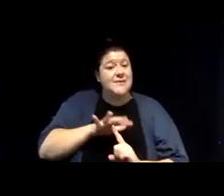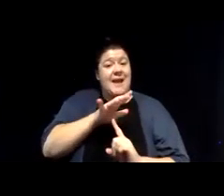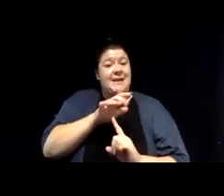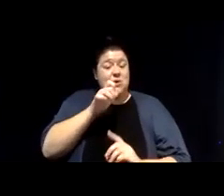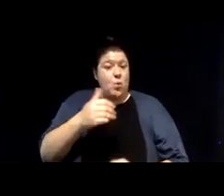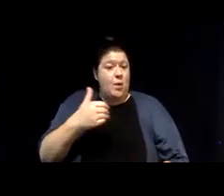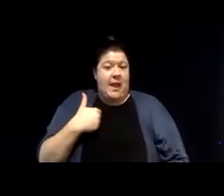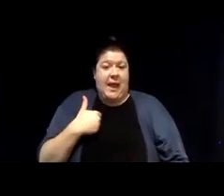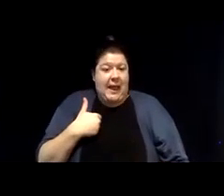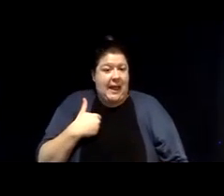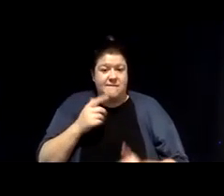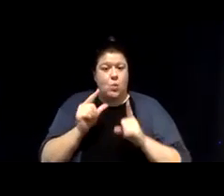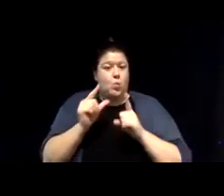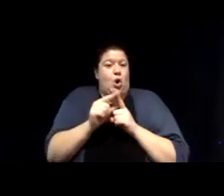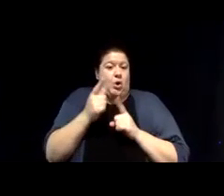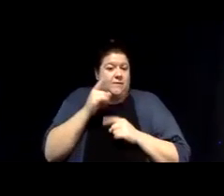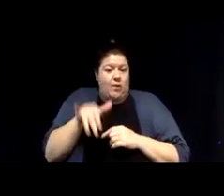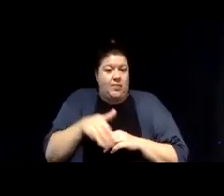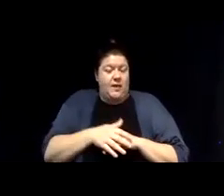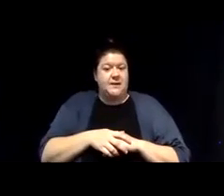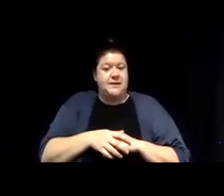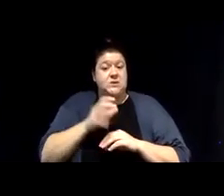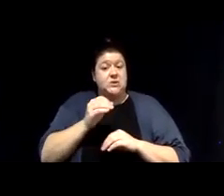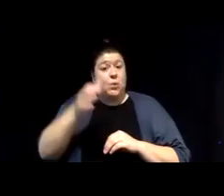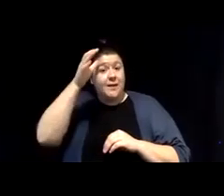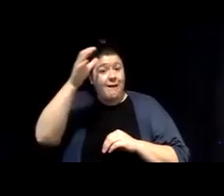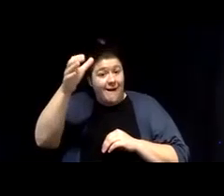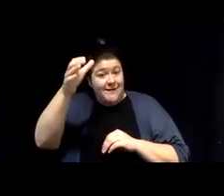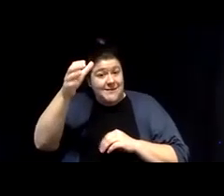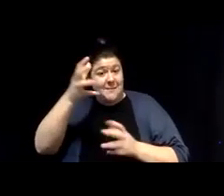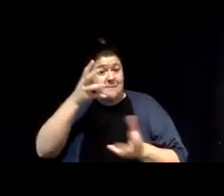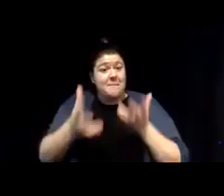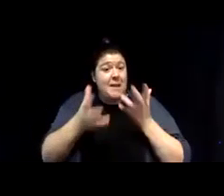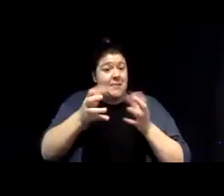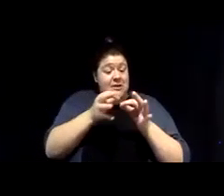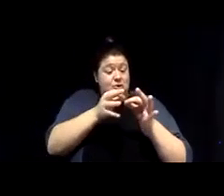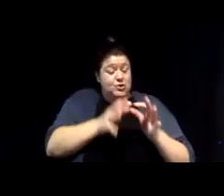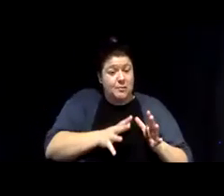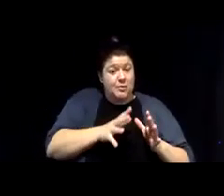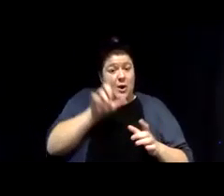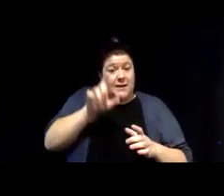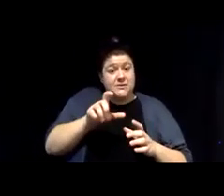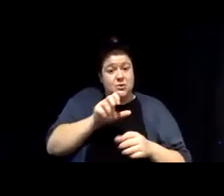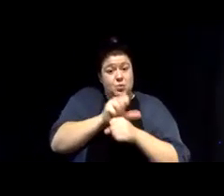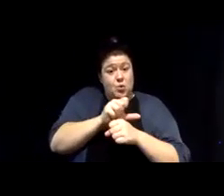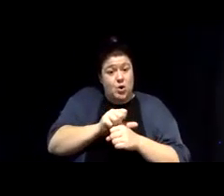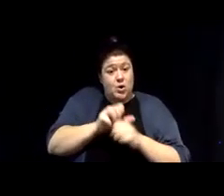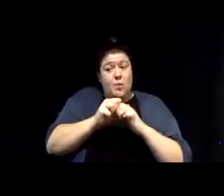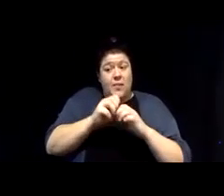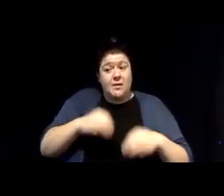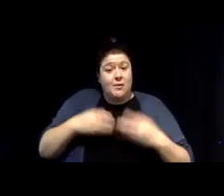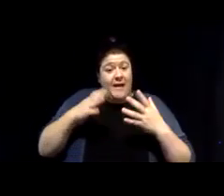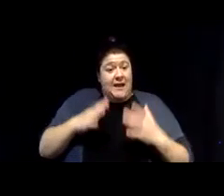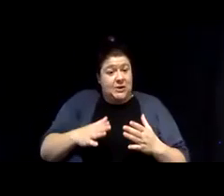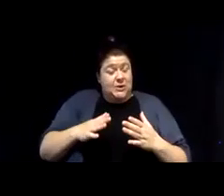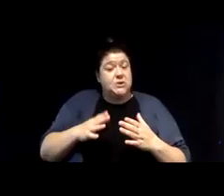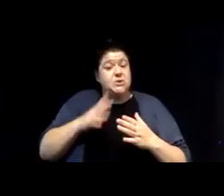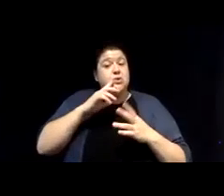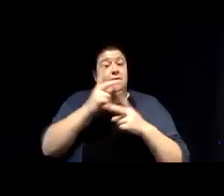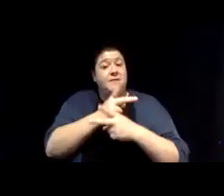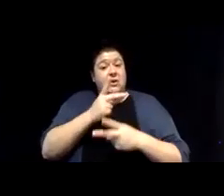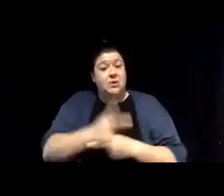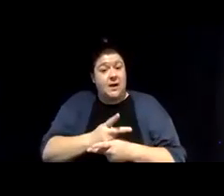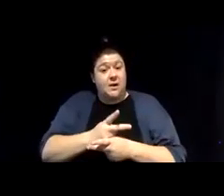to get the concept across, the interpreter might have to work with the provider to find ways